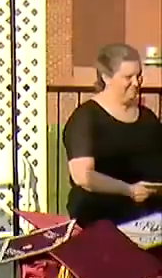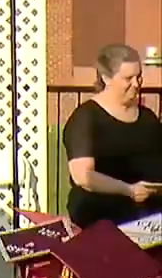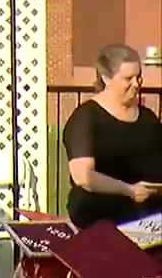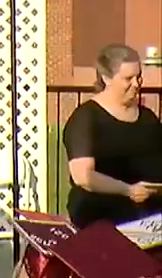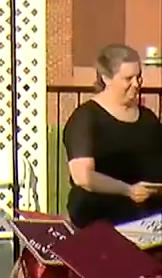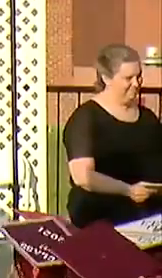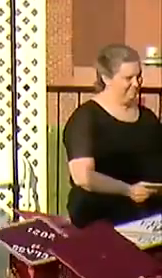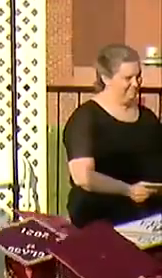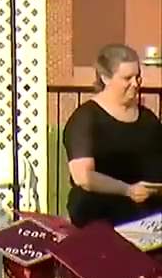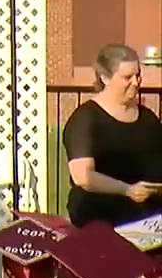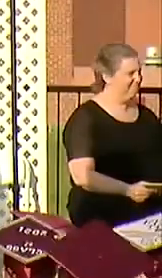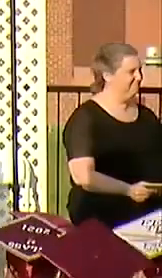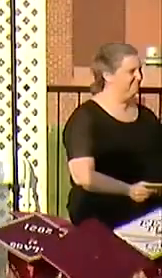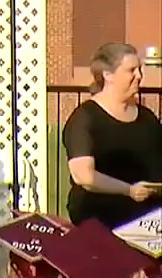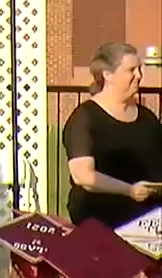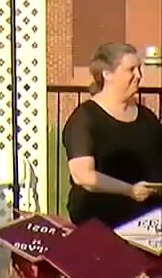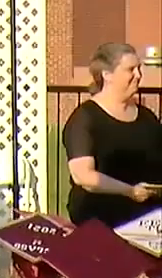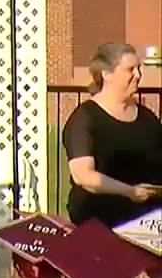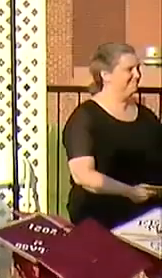Daishan A. Bonner.